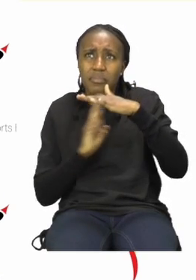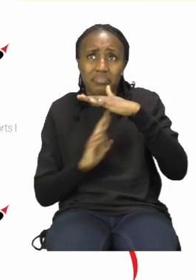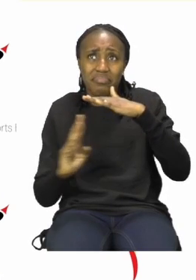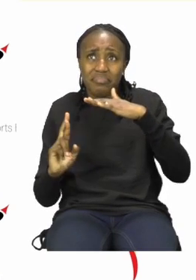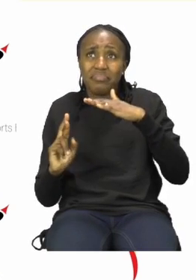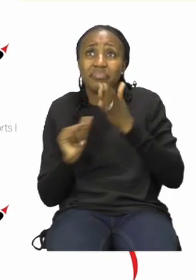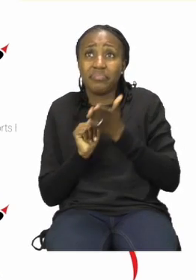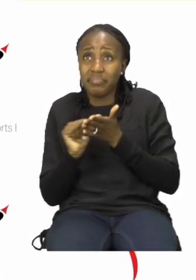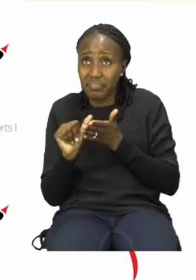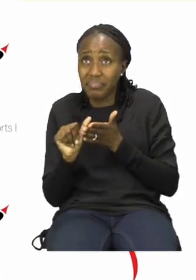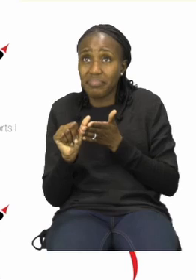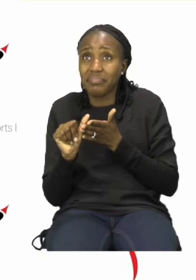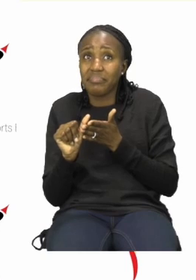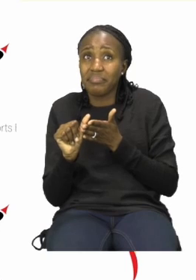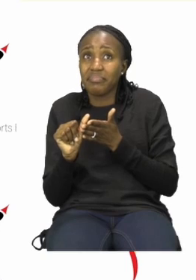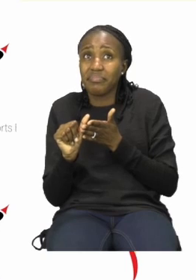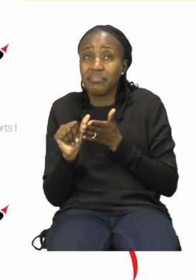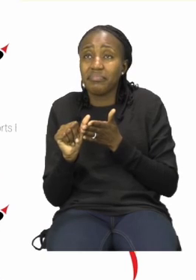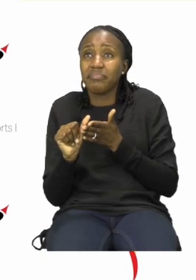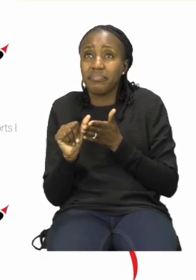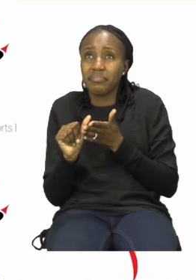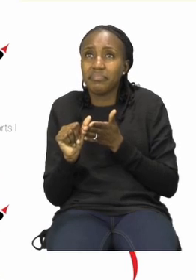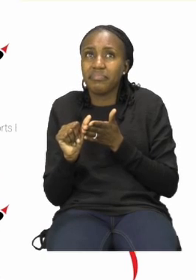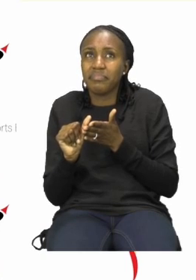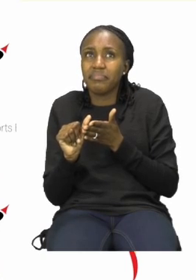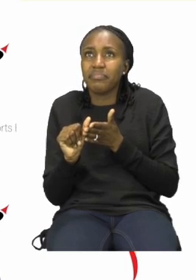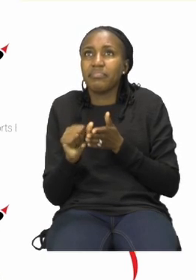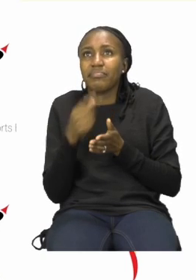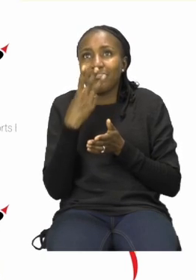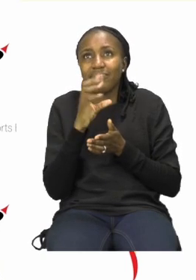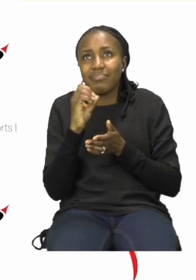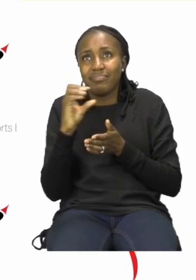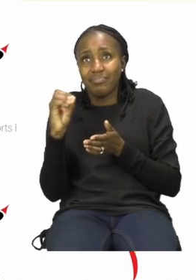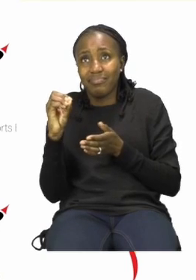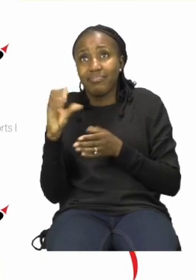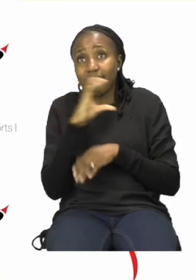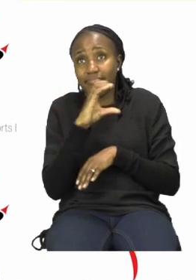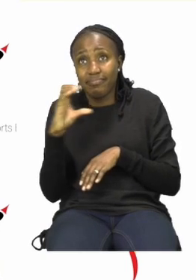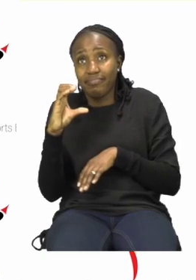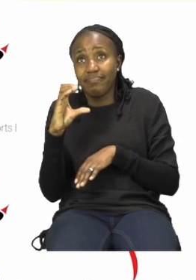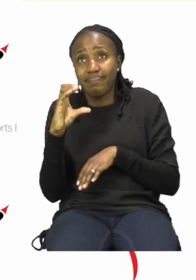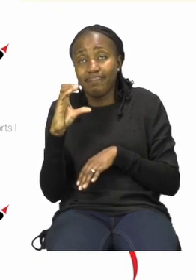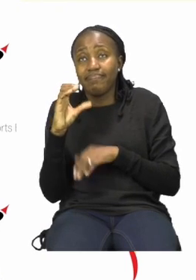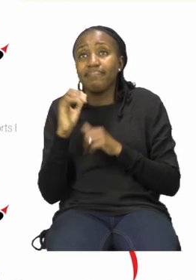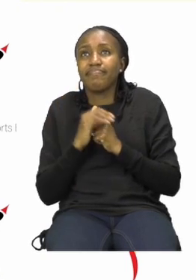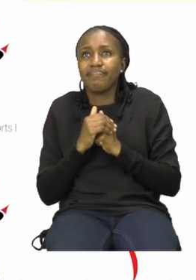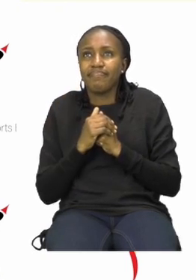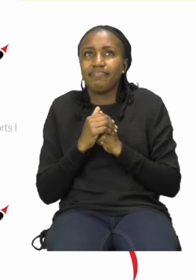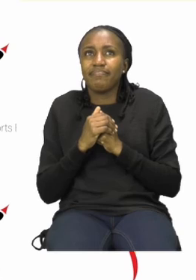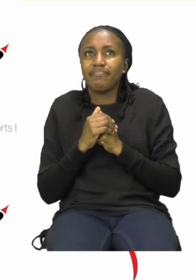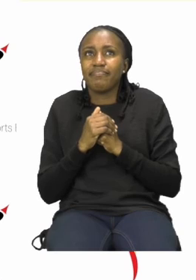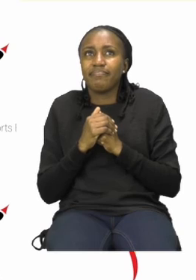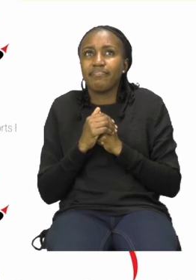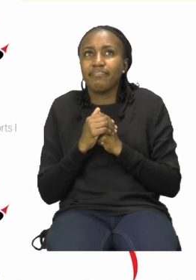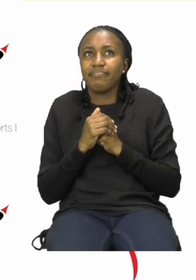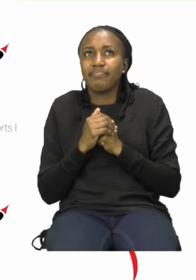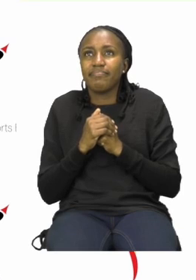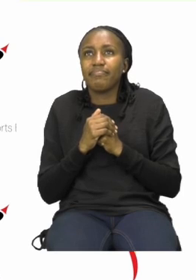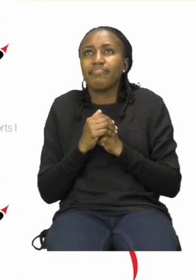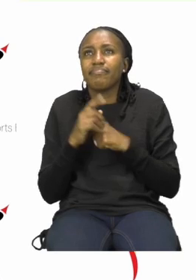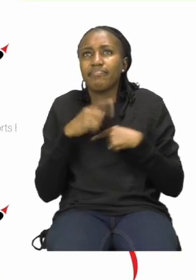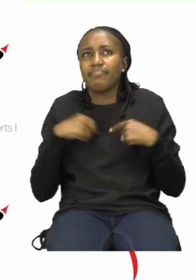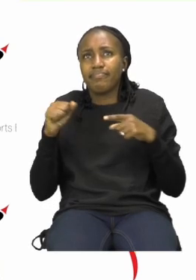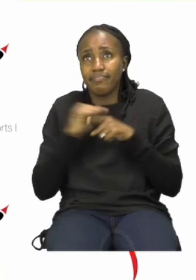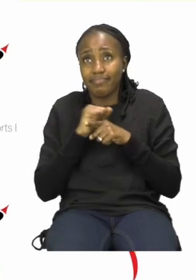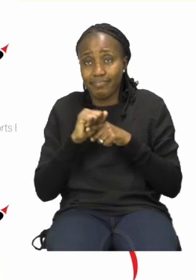than fees. So I'm not charging a fee. You pay a $300 a month rent contribution, and we train on, as I